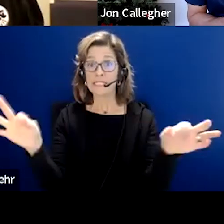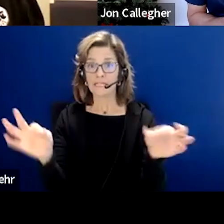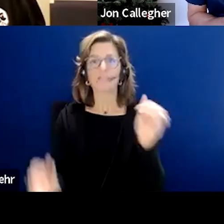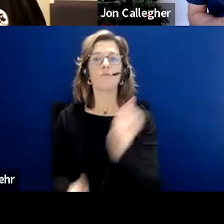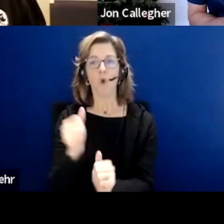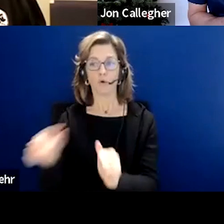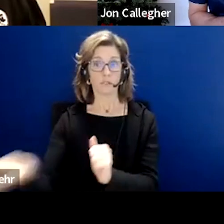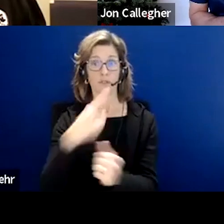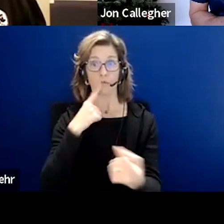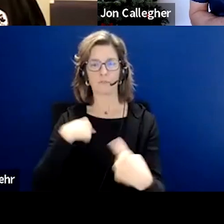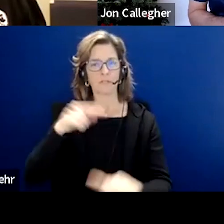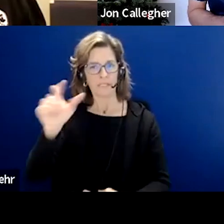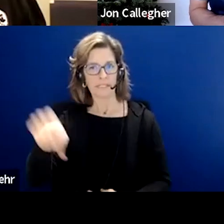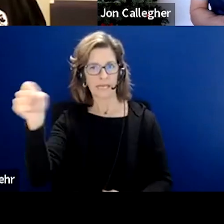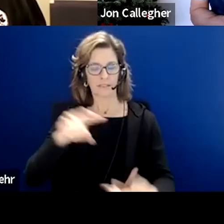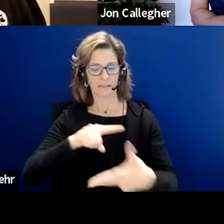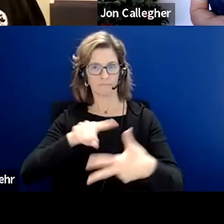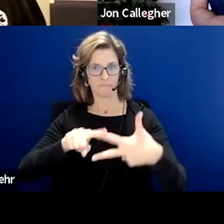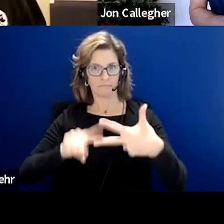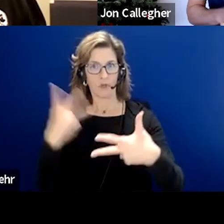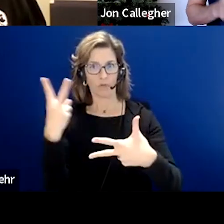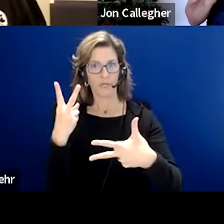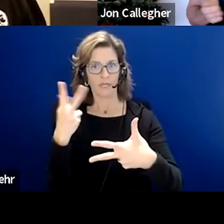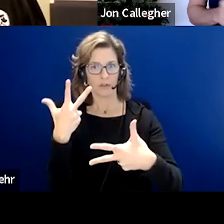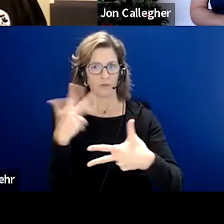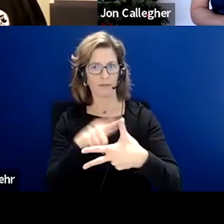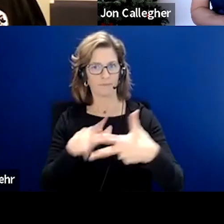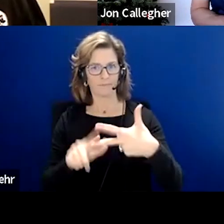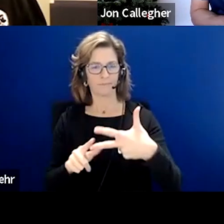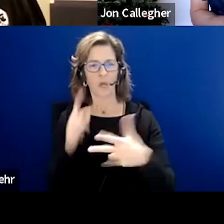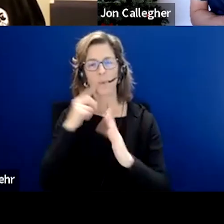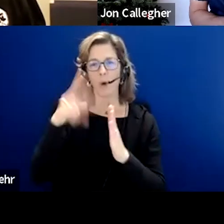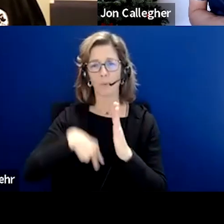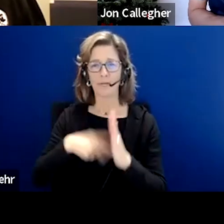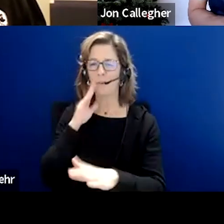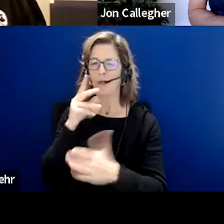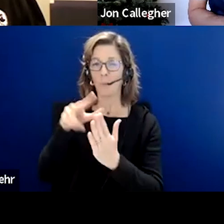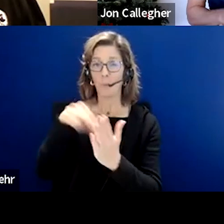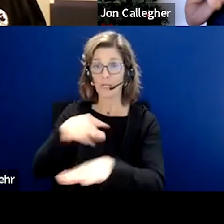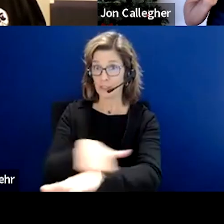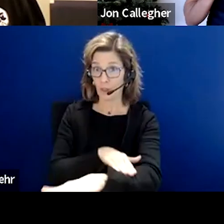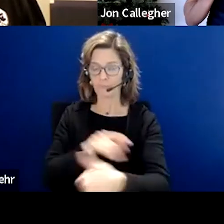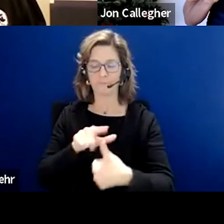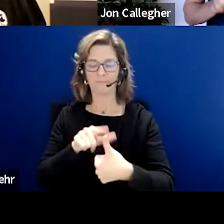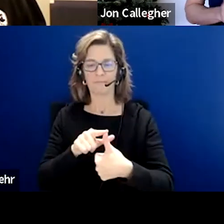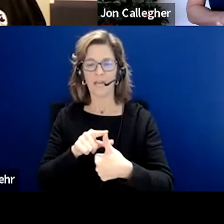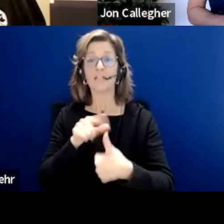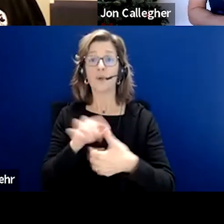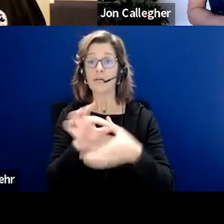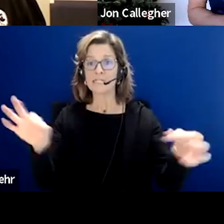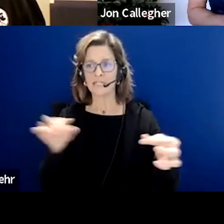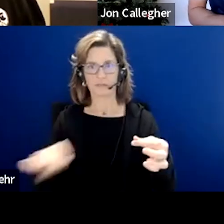from workers with disabilities are as follows. And I do want to just read them. I'll read them slowly. The three most agreed